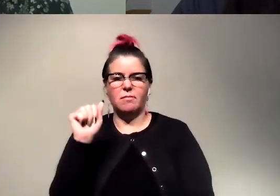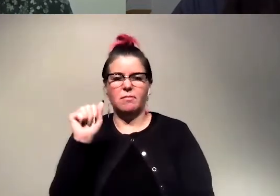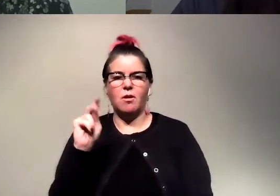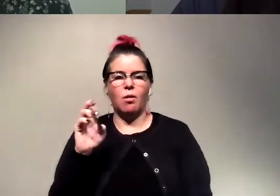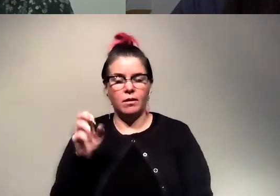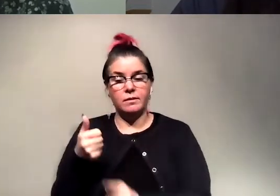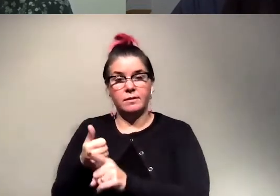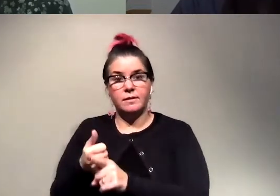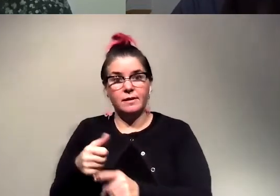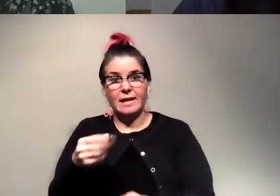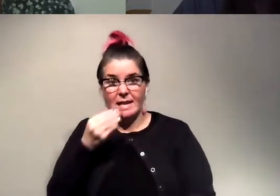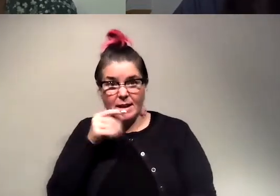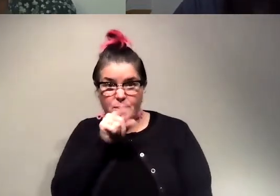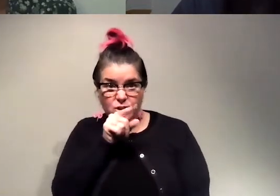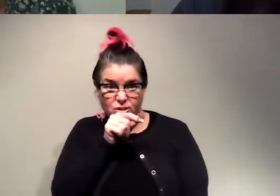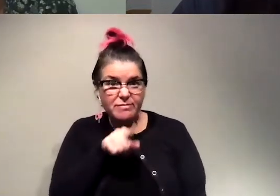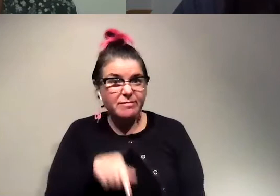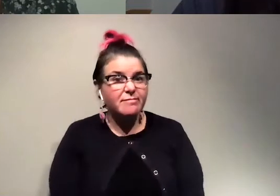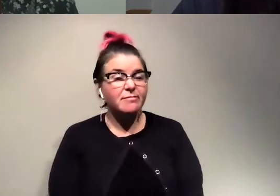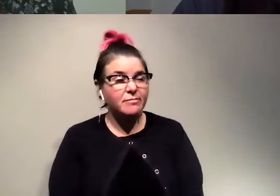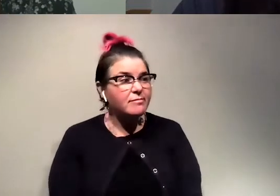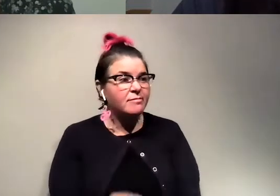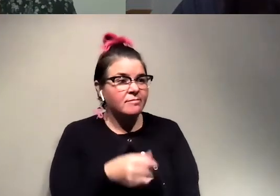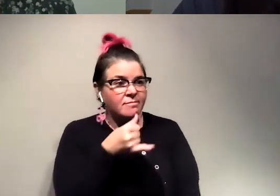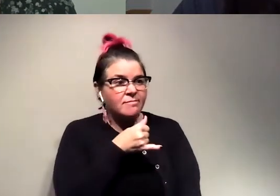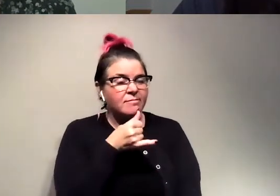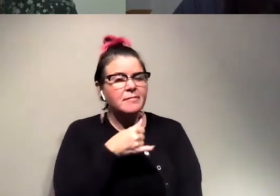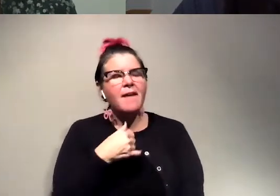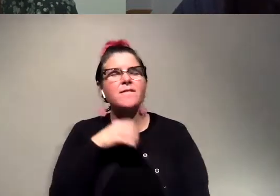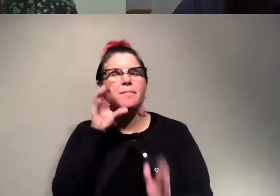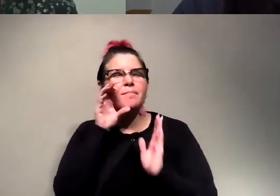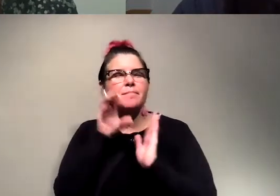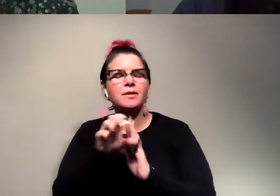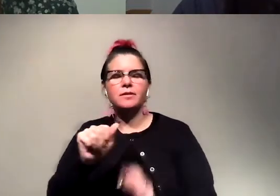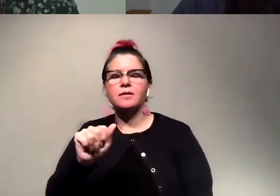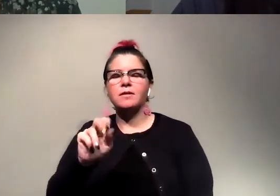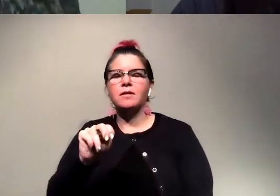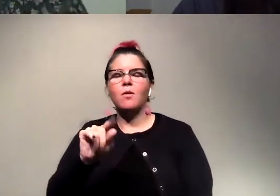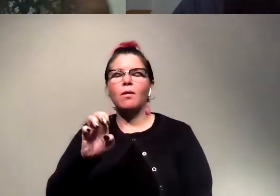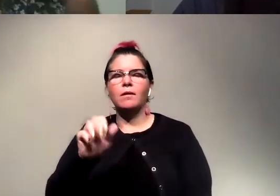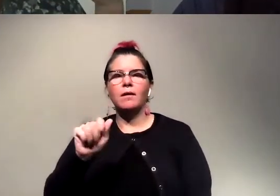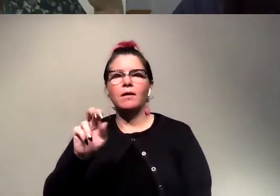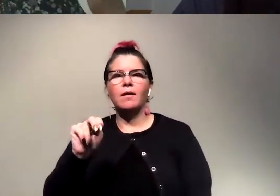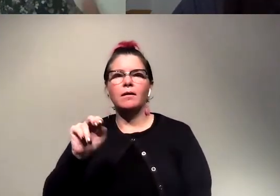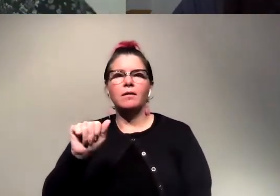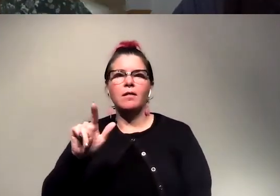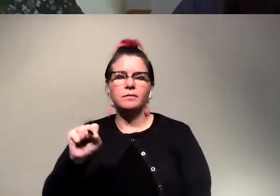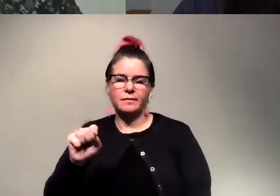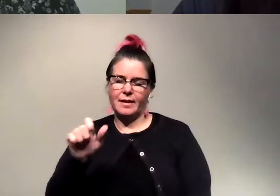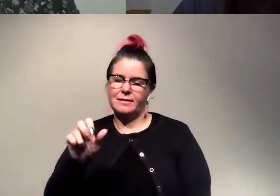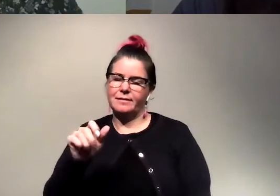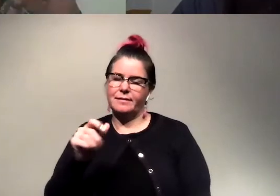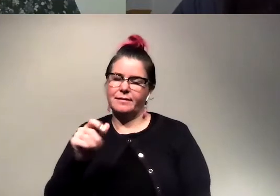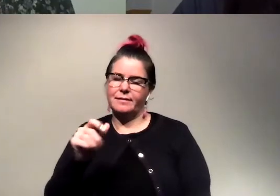found eating a bird. Whoa. Yeah, there's a picture of it on Anole Annals, which is like the Anole website that I'm